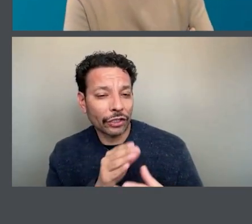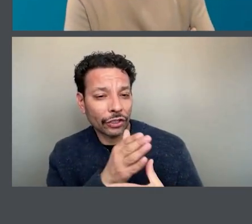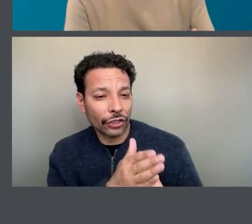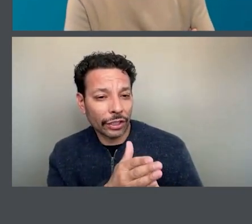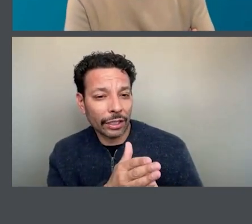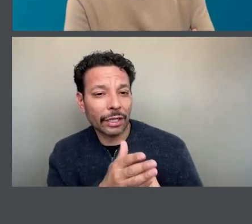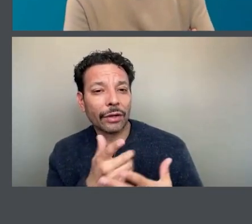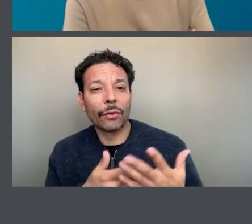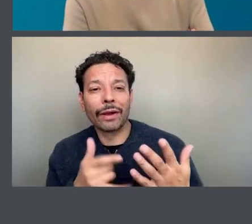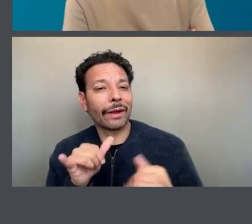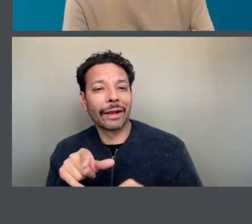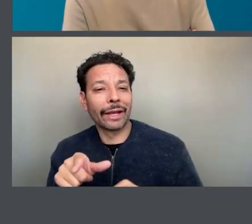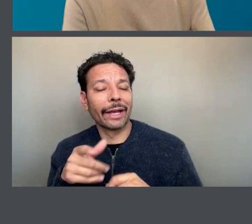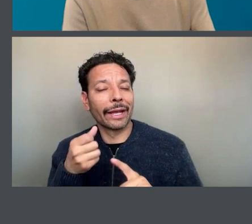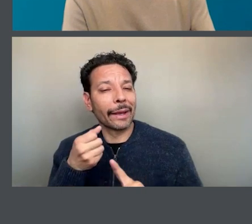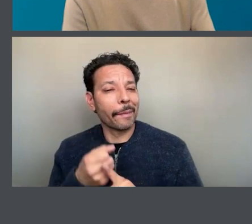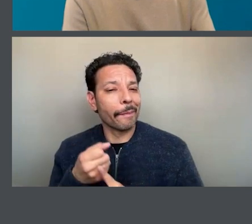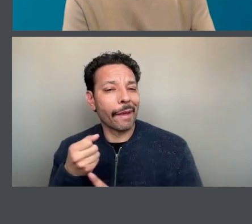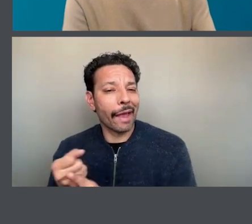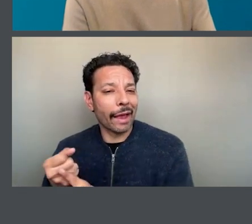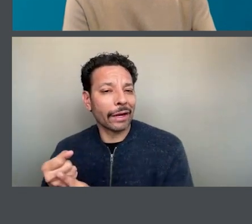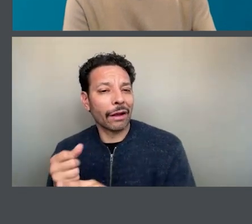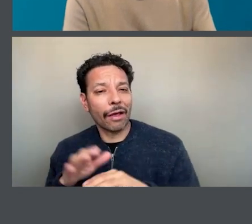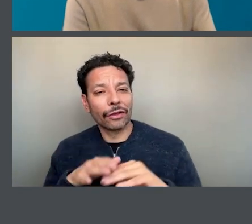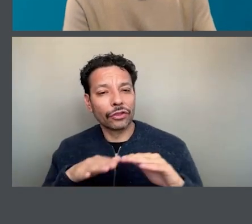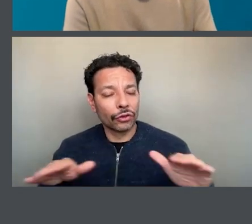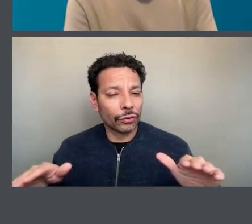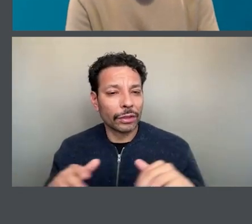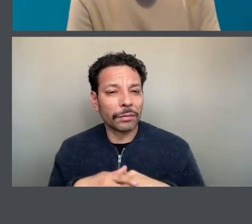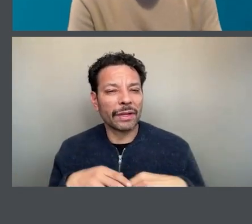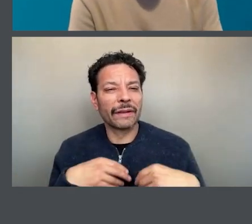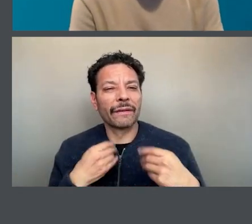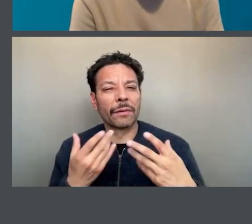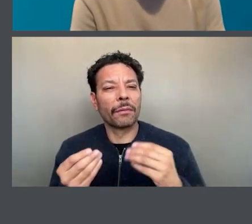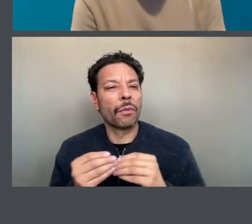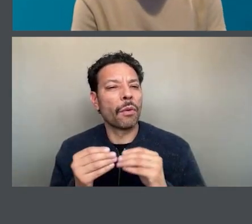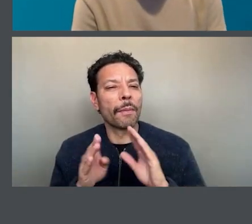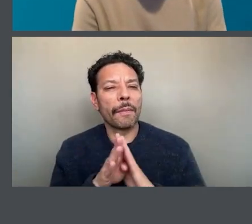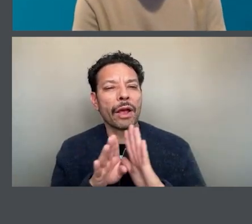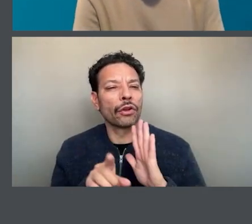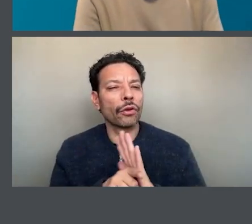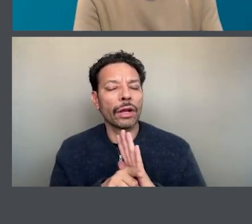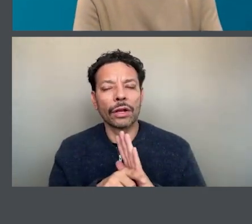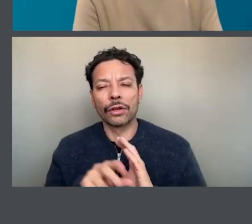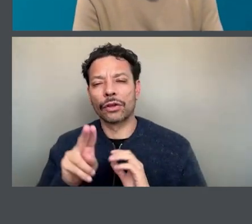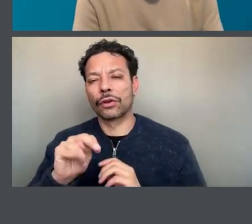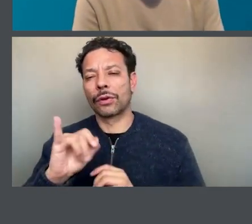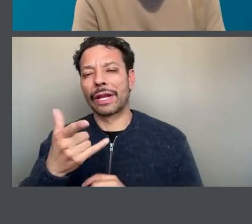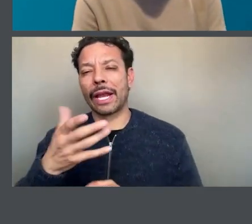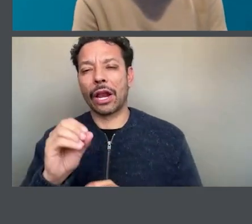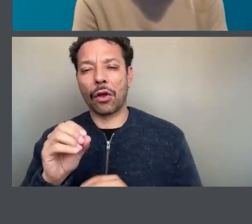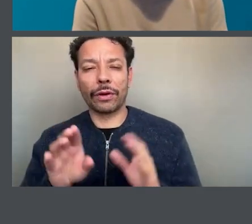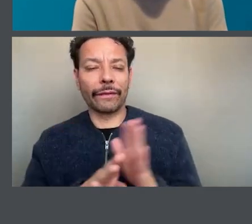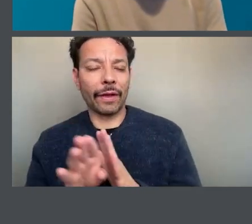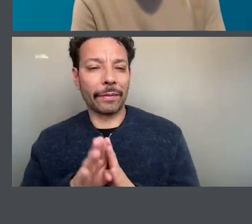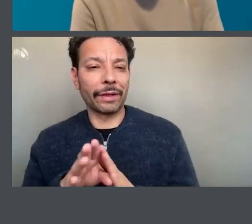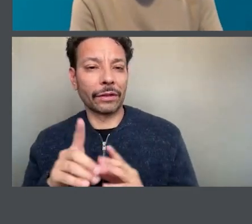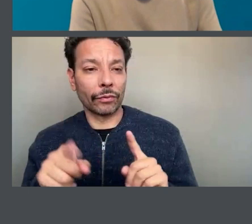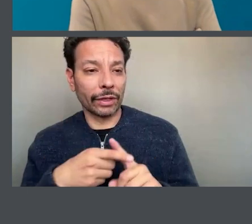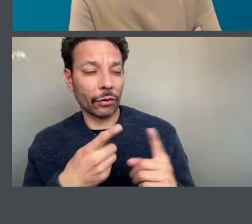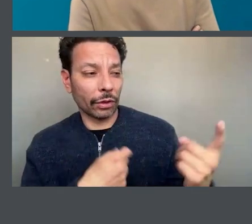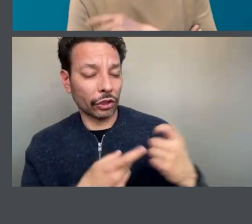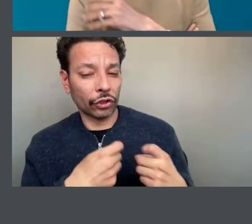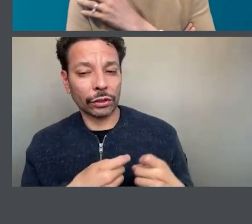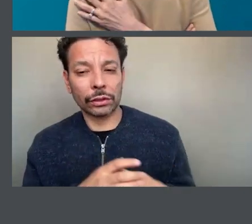impact is on these kids. I'll just give a little more background on the Unihilo development as the questions